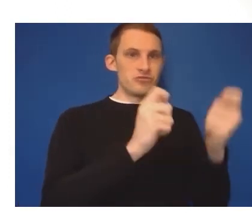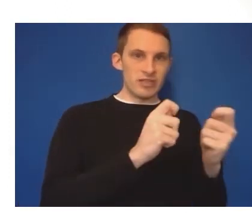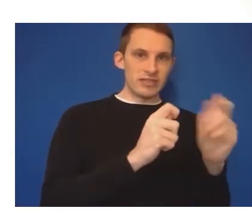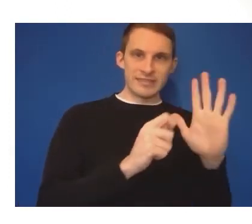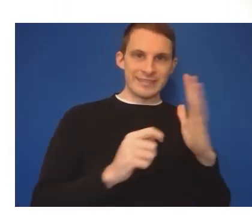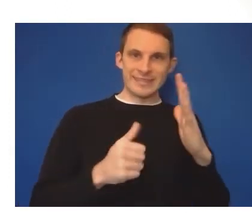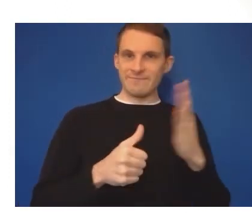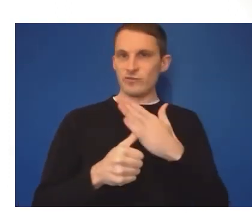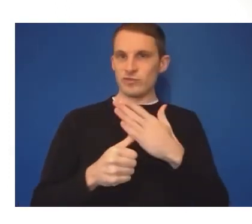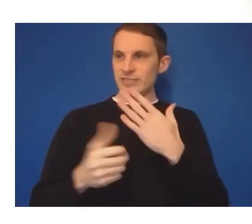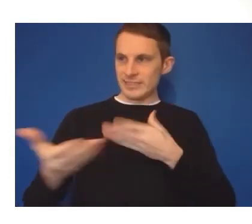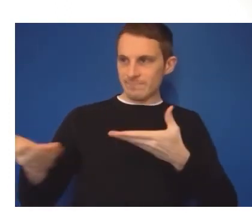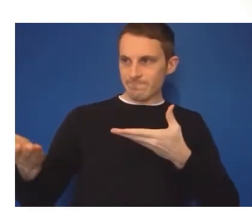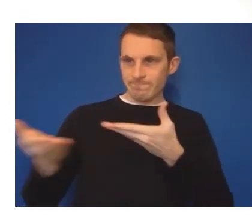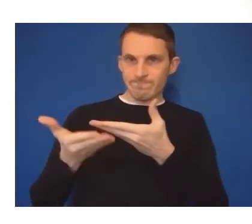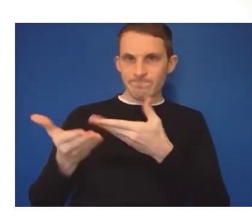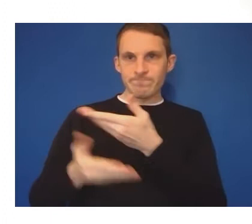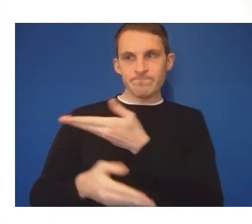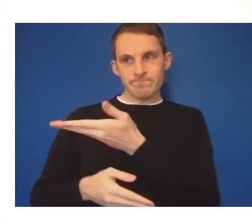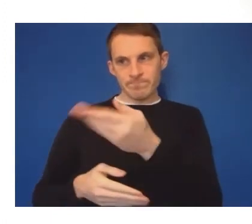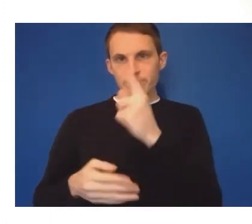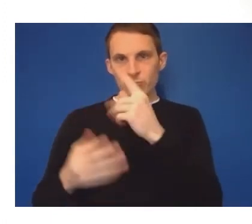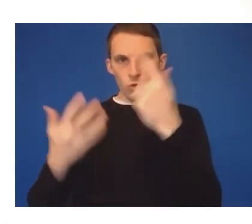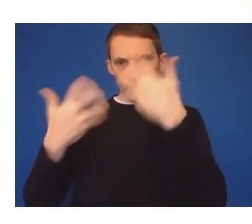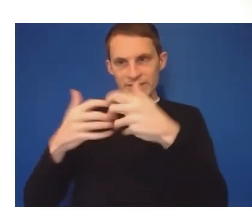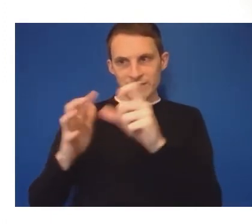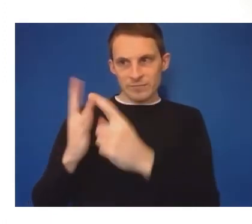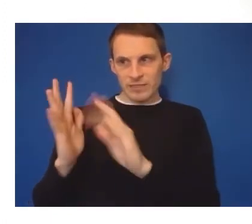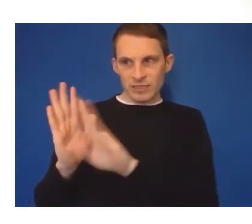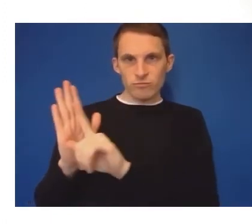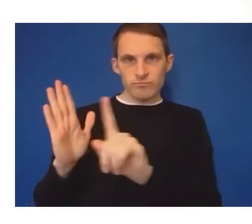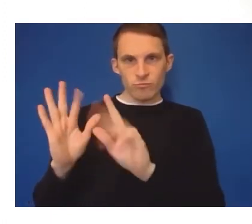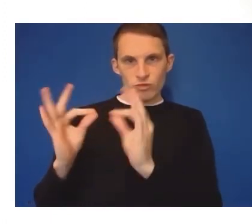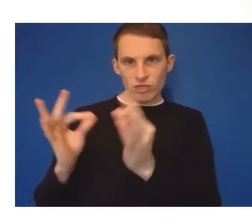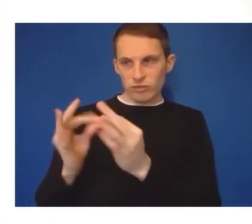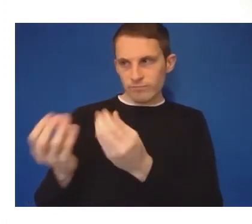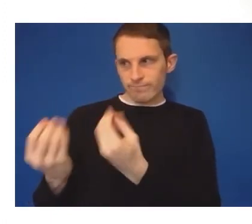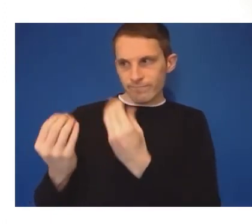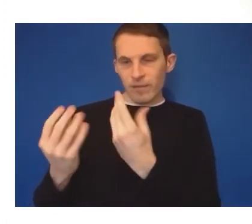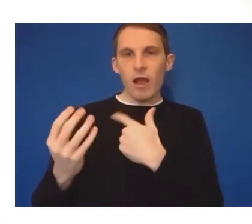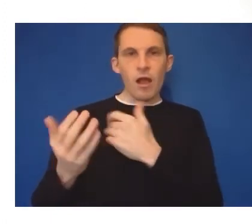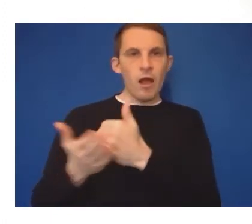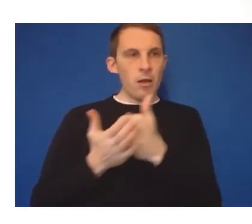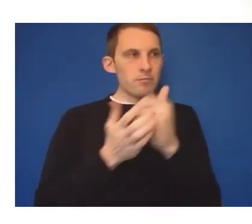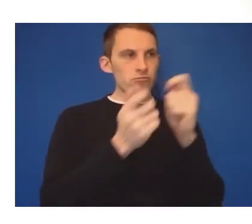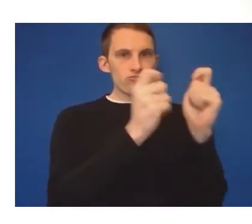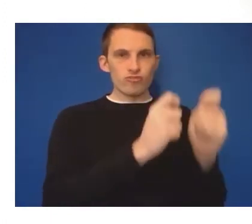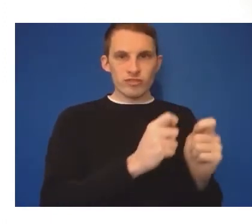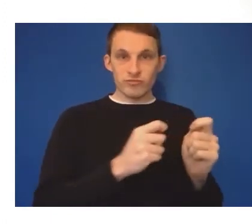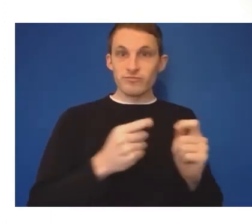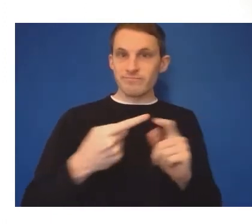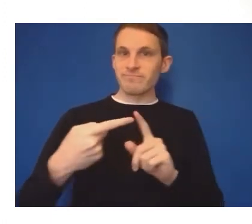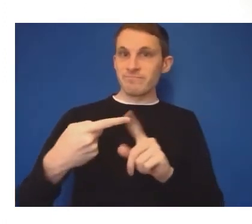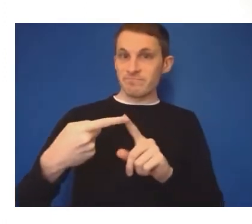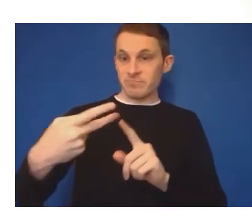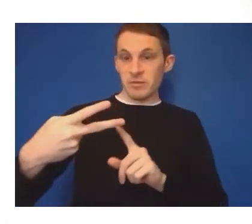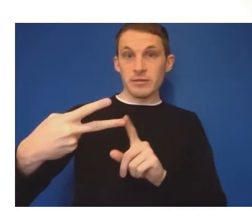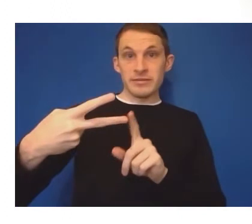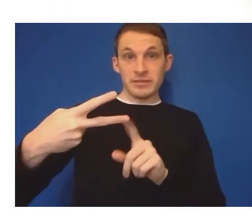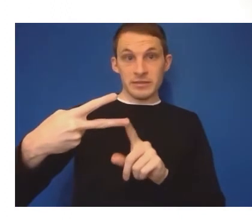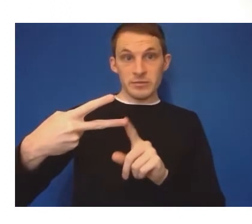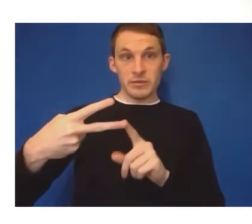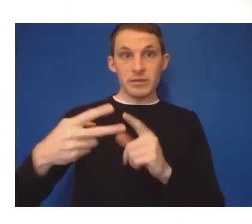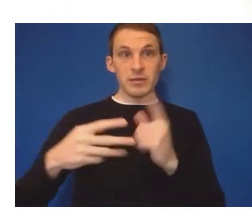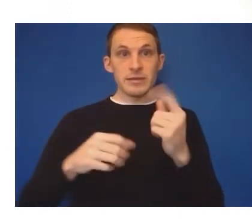range of accessibility requirements that people have. Our other recommendations included things like making web